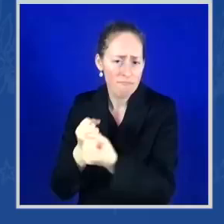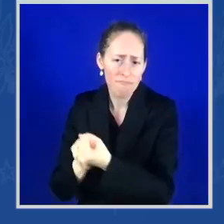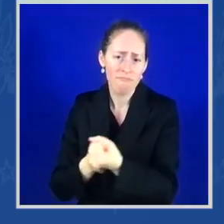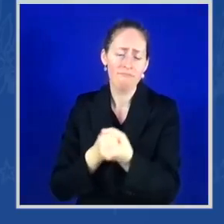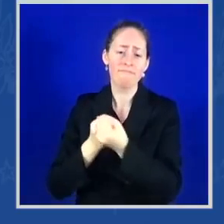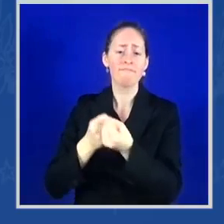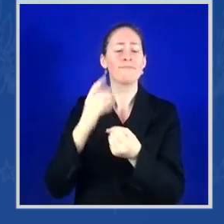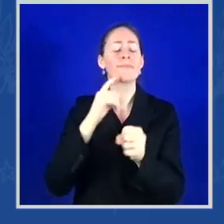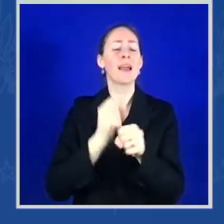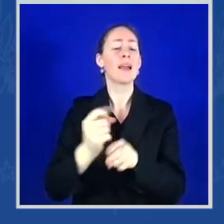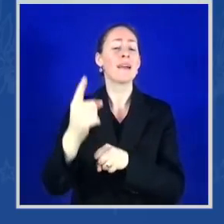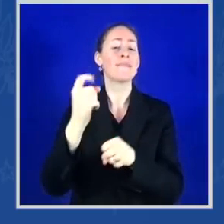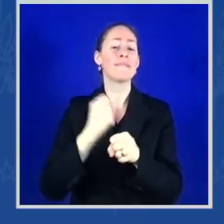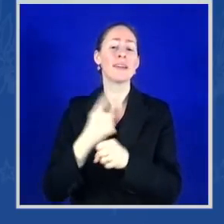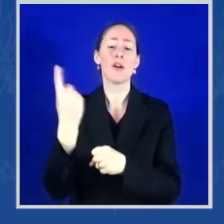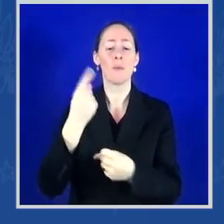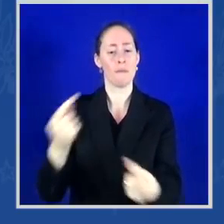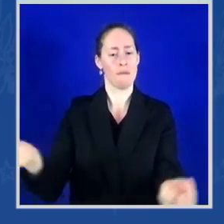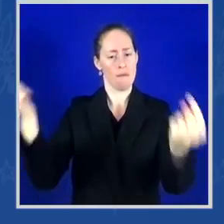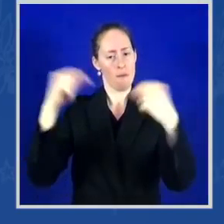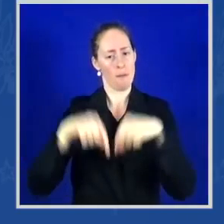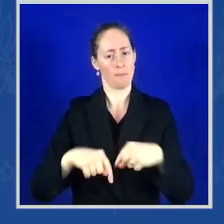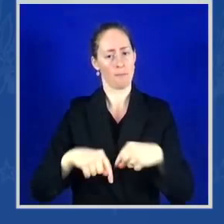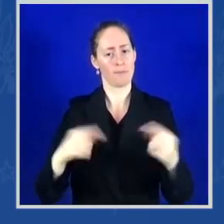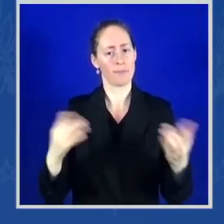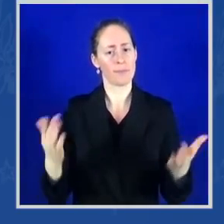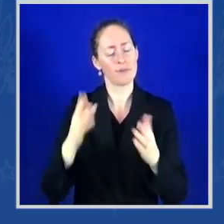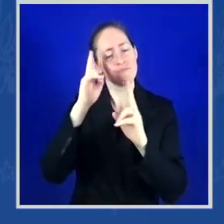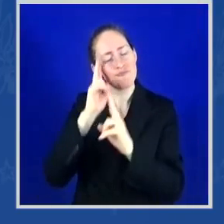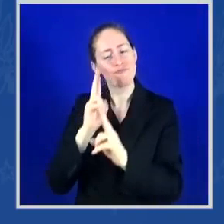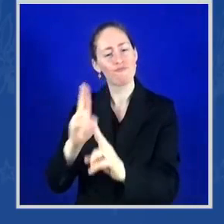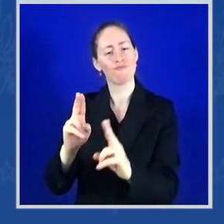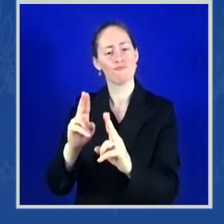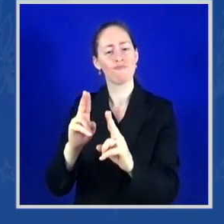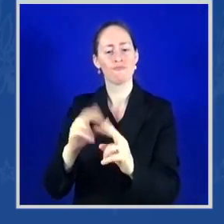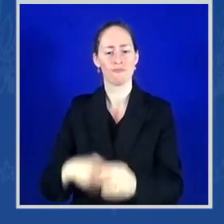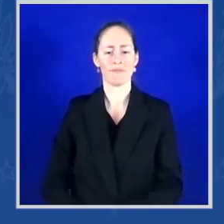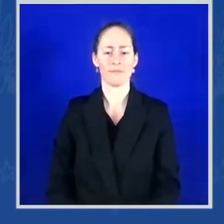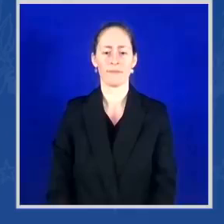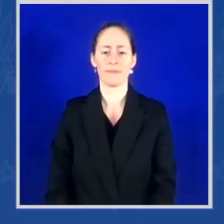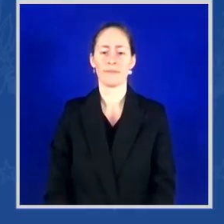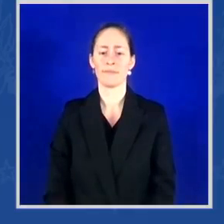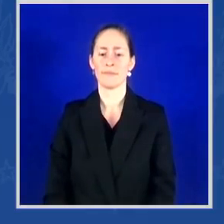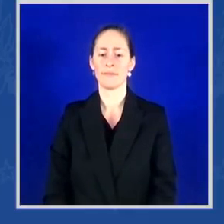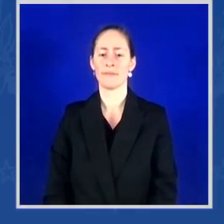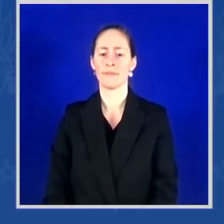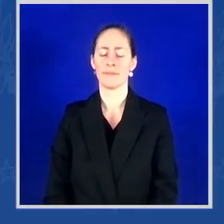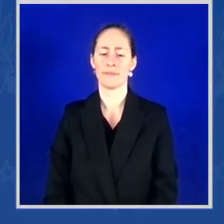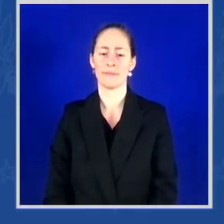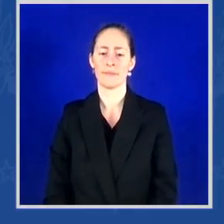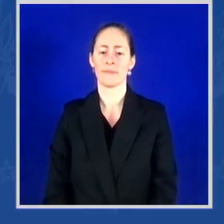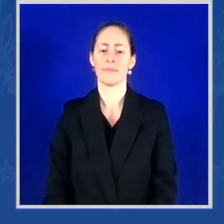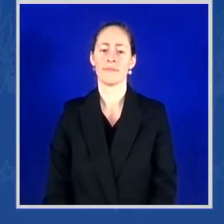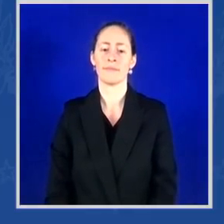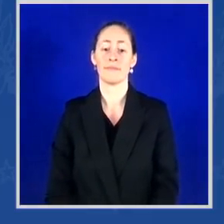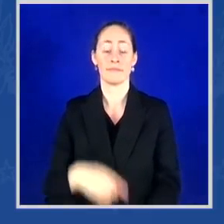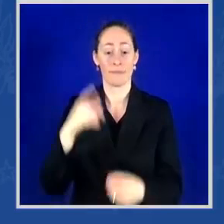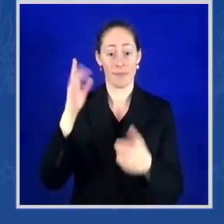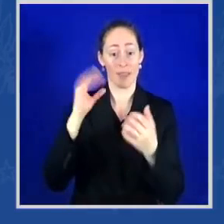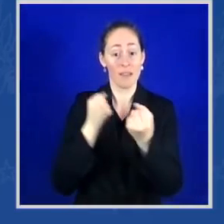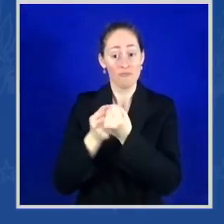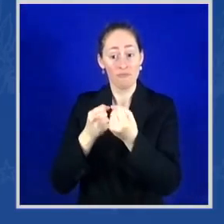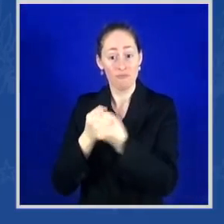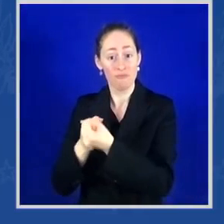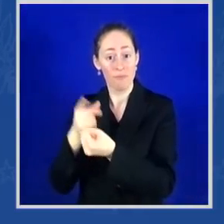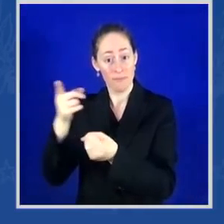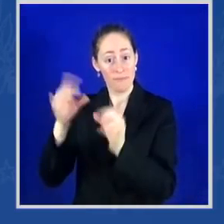sacrifice that doesn't end. And neither does our debt of gratitude to those for making it.